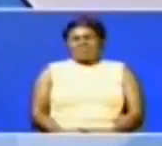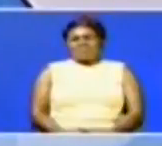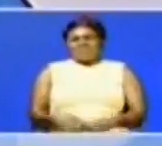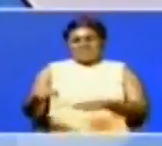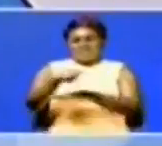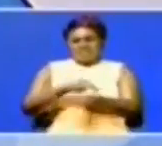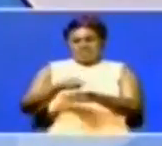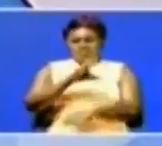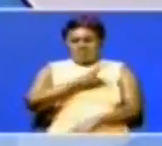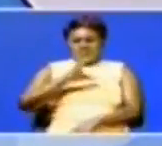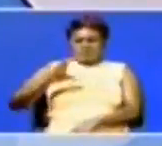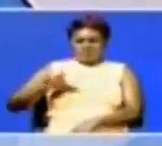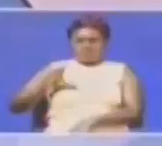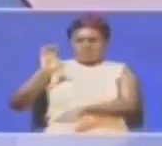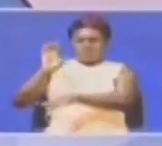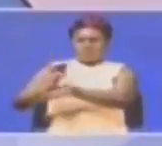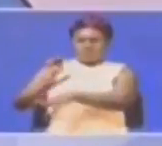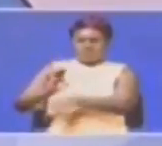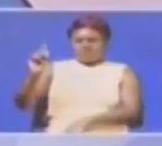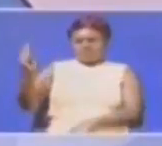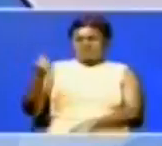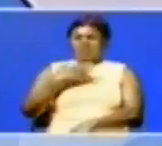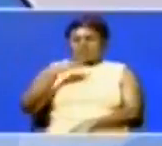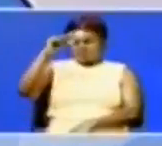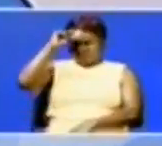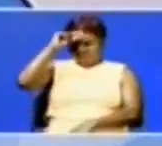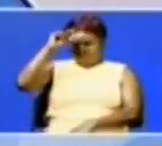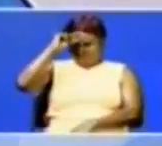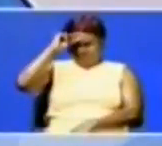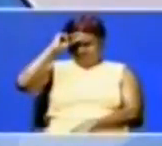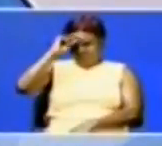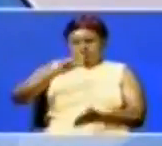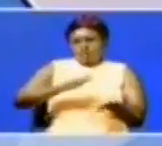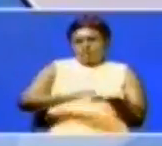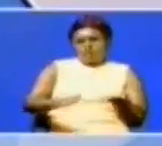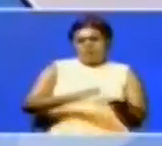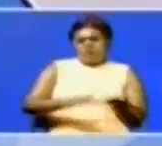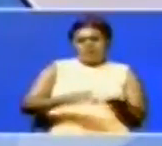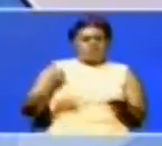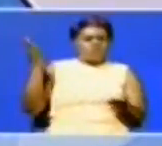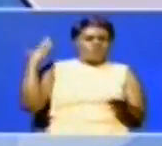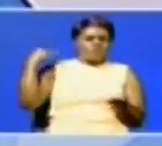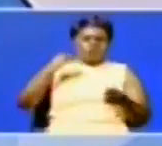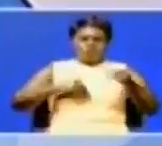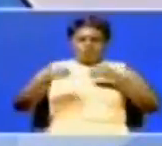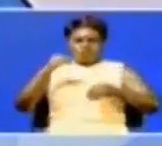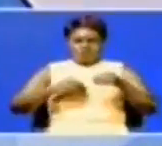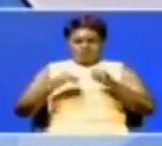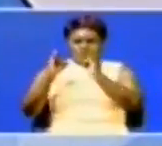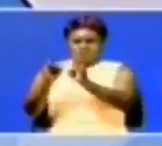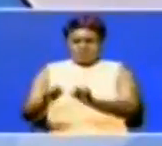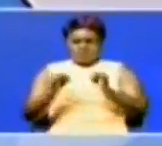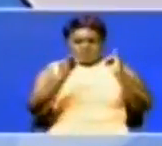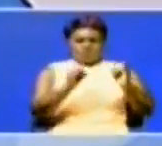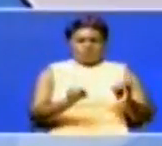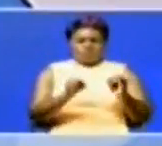The National Council of Churches of Kenya now wants the government to issue an amnesty for past corruption cases for individuals who